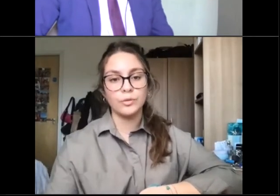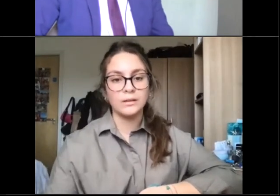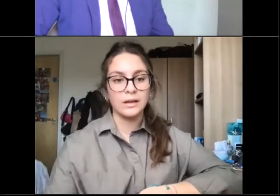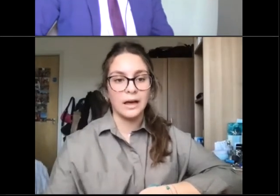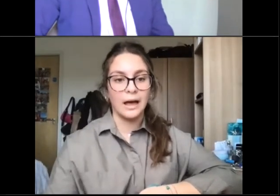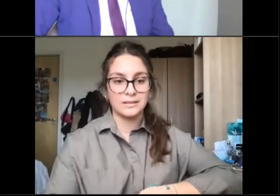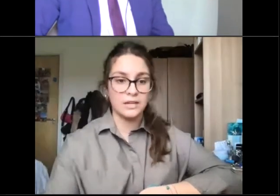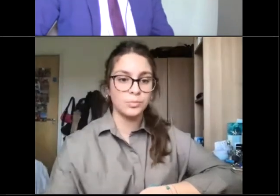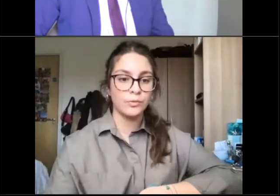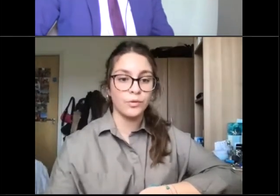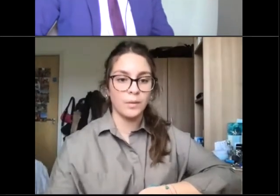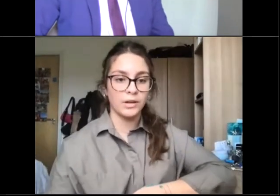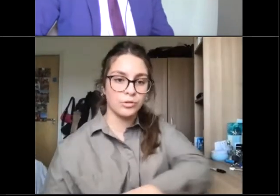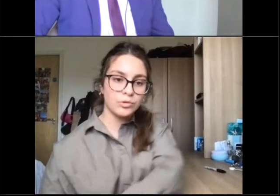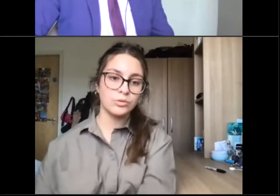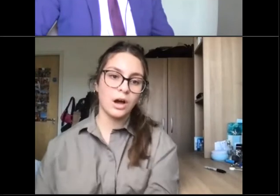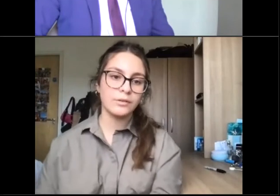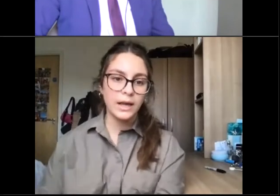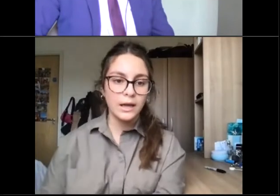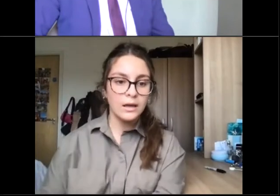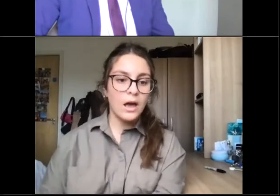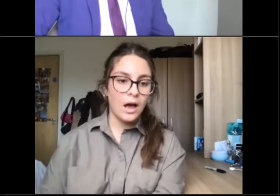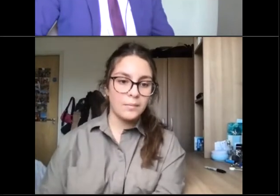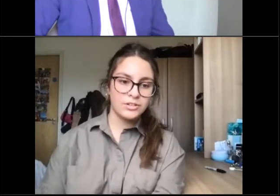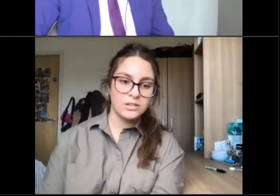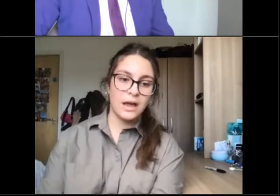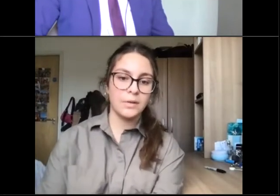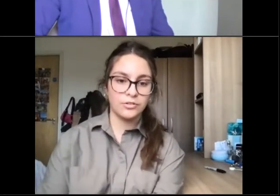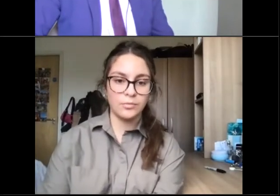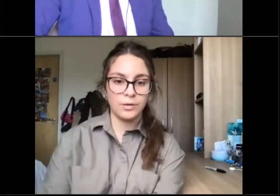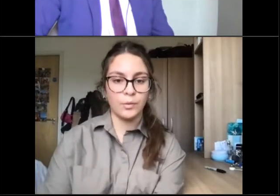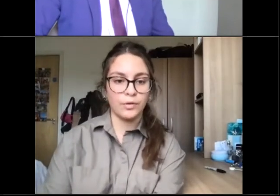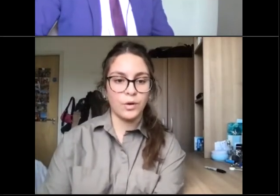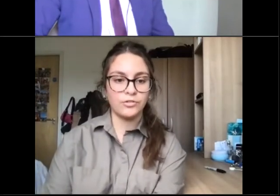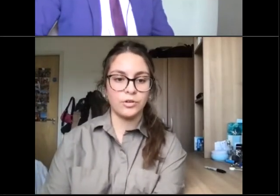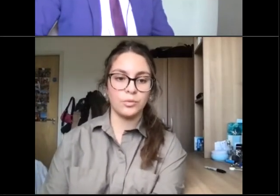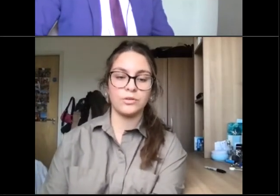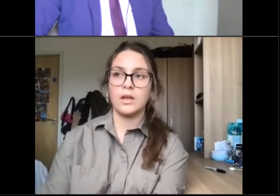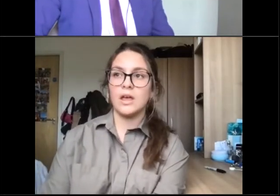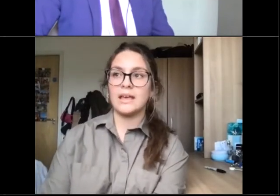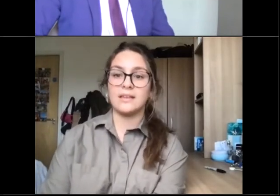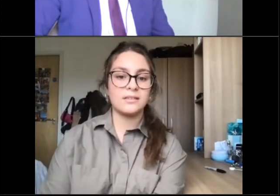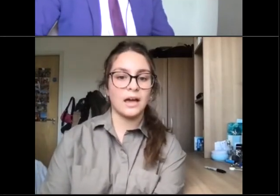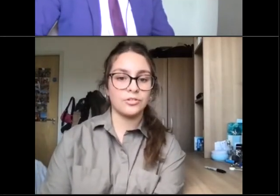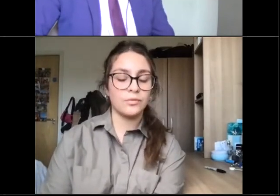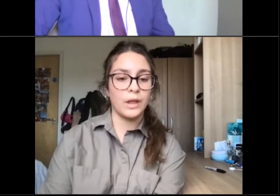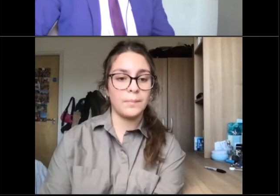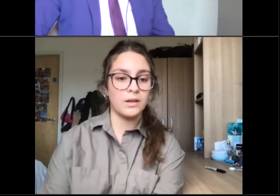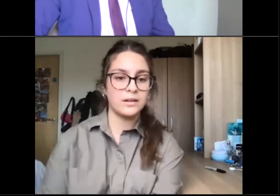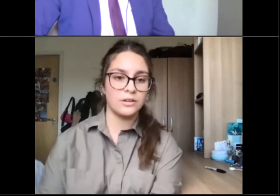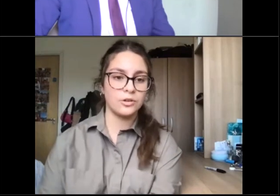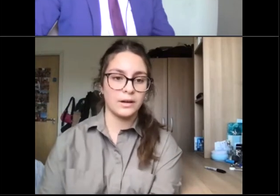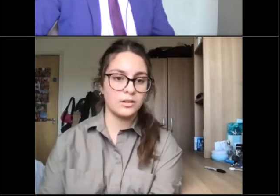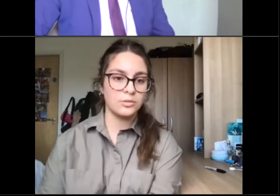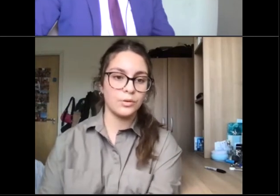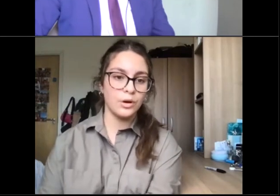are too easy accessible for our mainstream schools currently. As Jessica had mentioned briefly, one of the questions was, is it a sanction for that